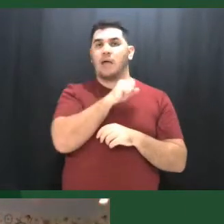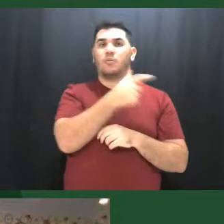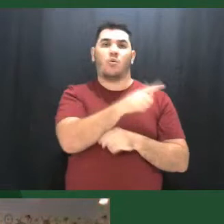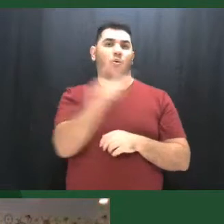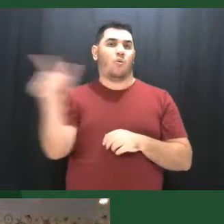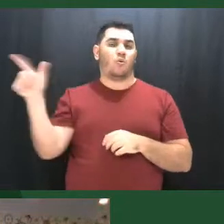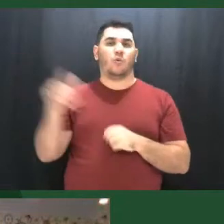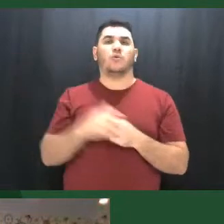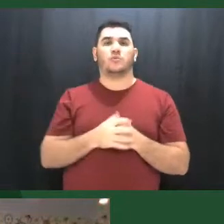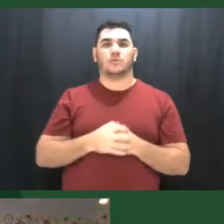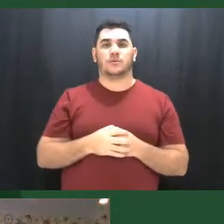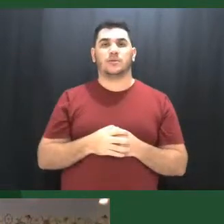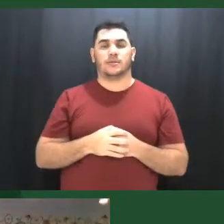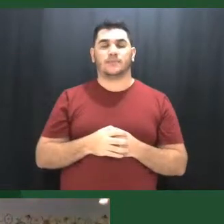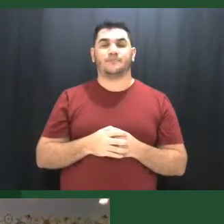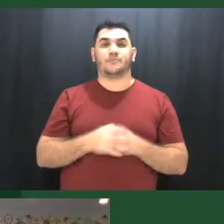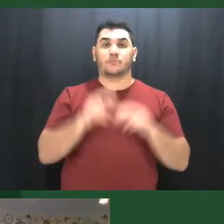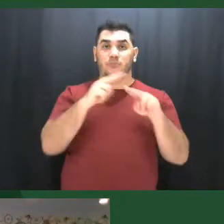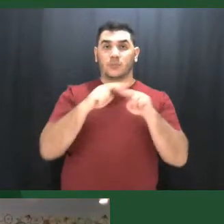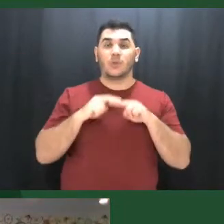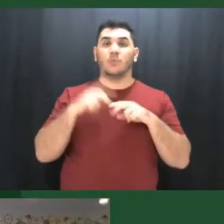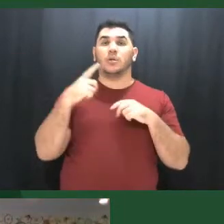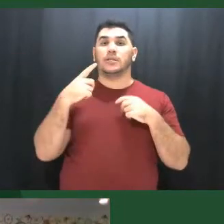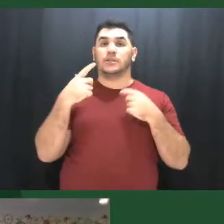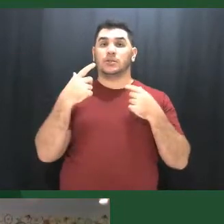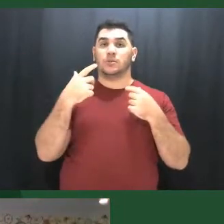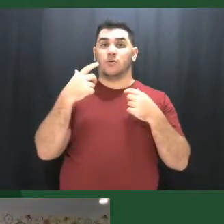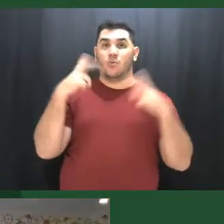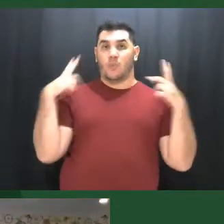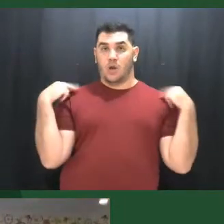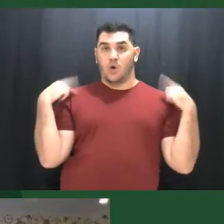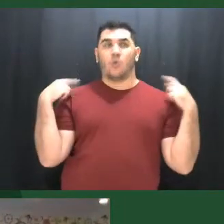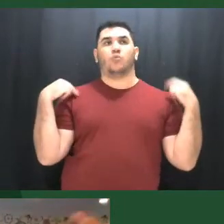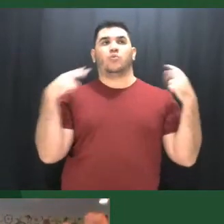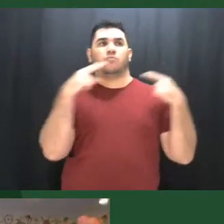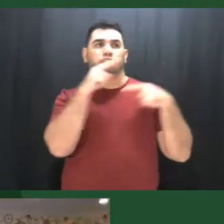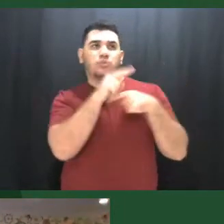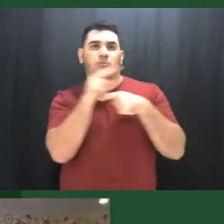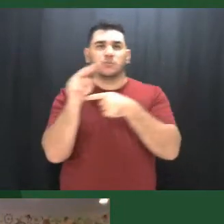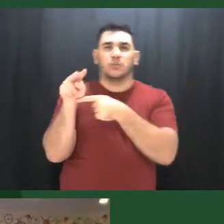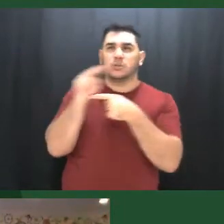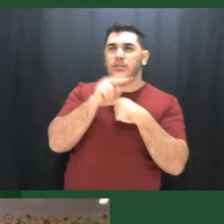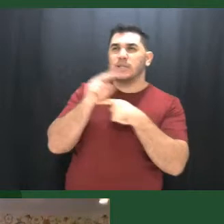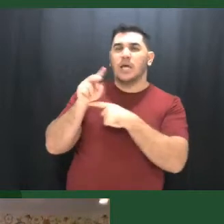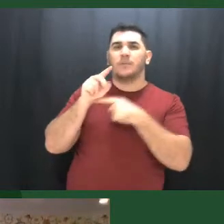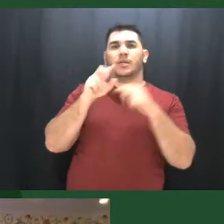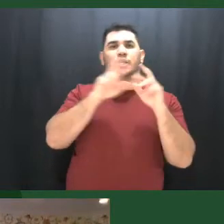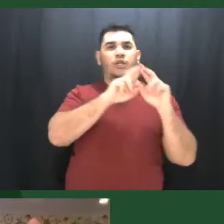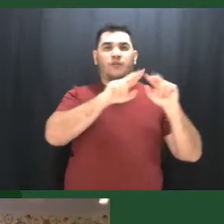get to monitor, and they make it at a different level. And the managers of the